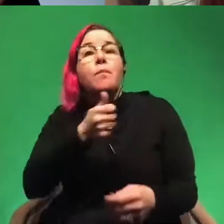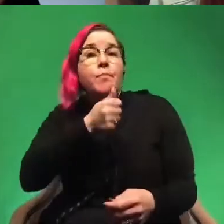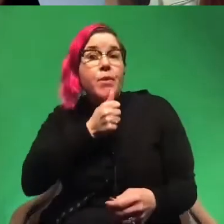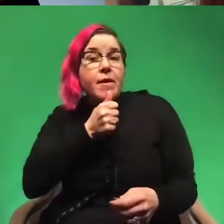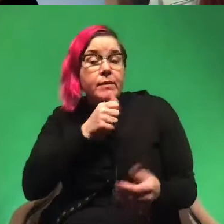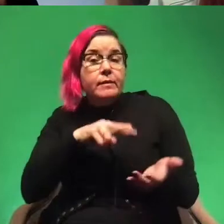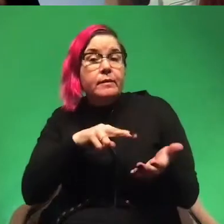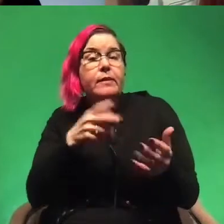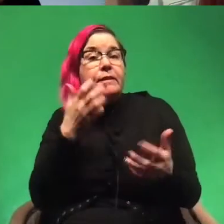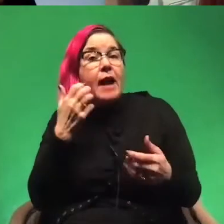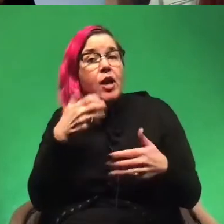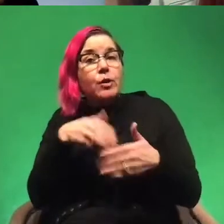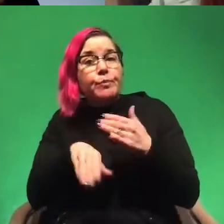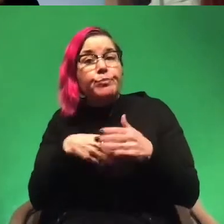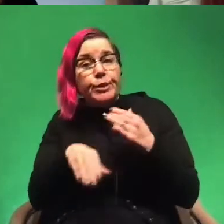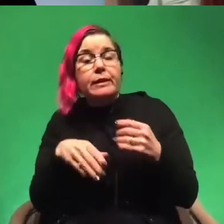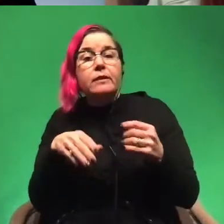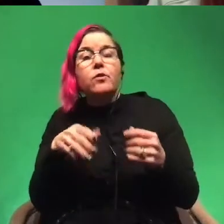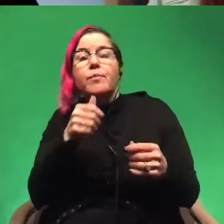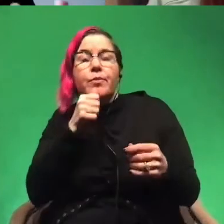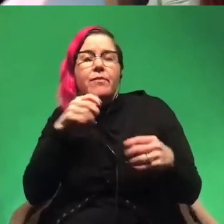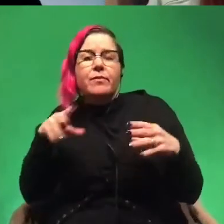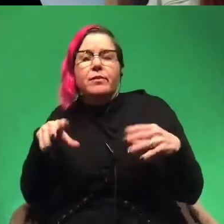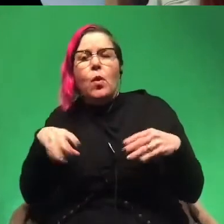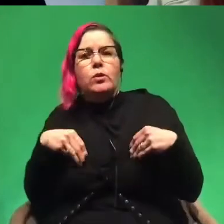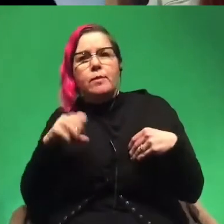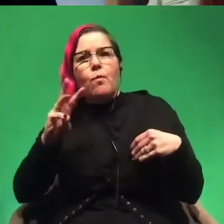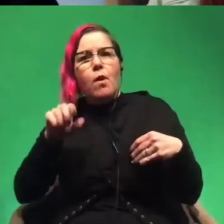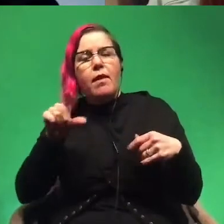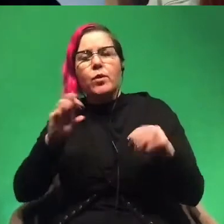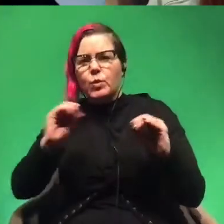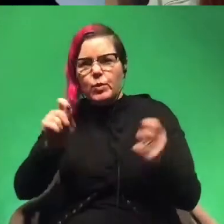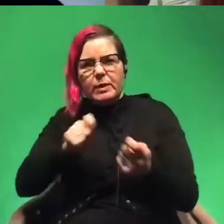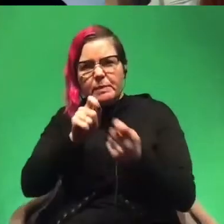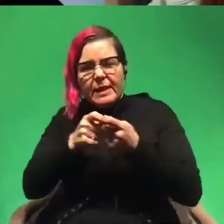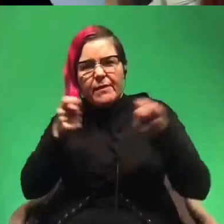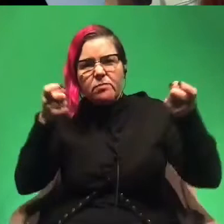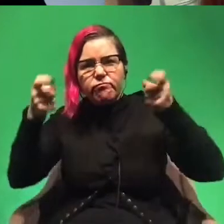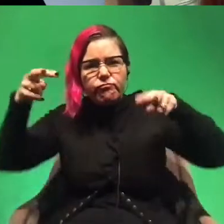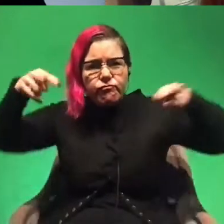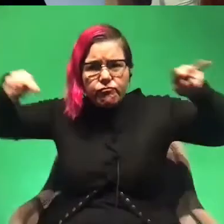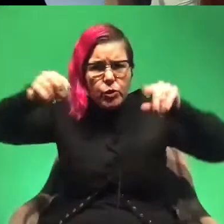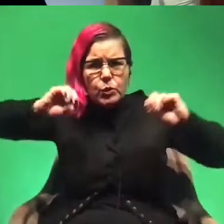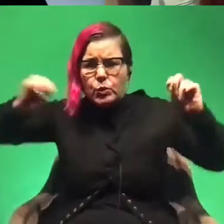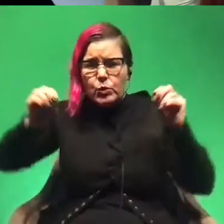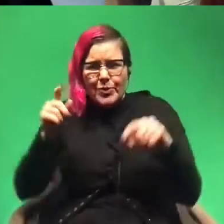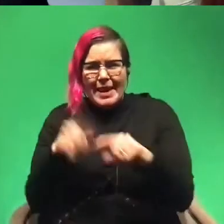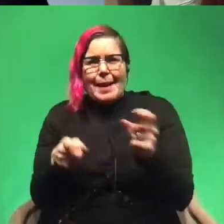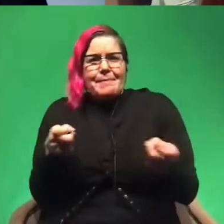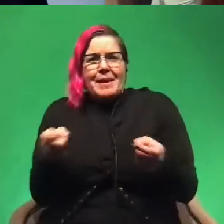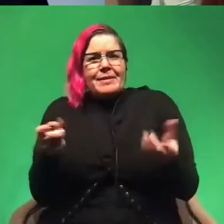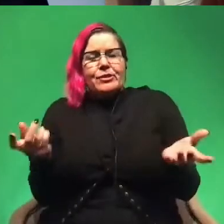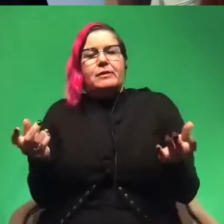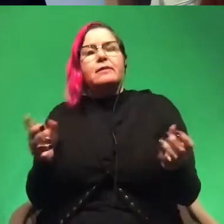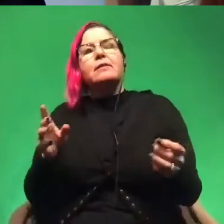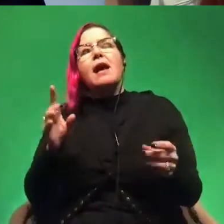of tiger breeding or private wildlife ownership, because there is no specific regulatory body, there's not really any way to manage it. Yes, I